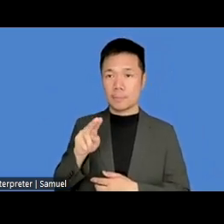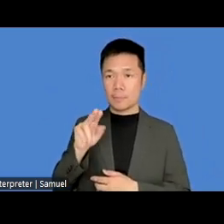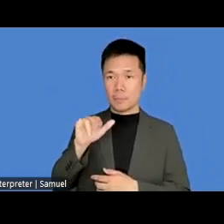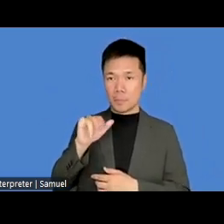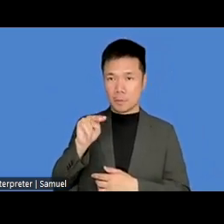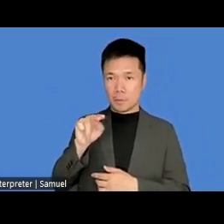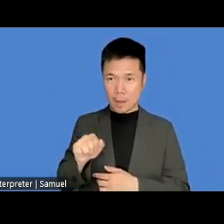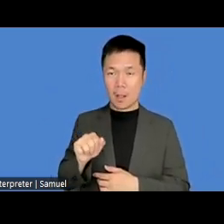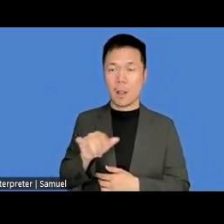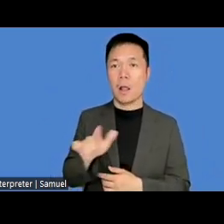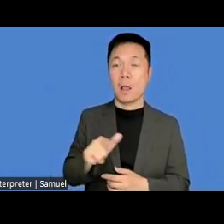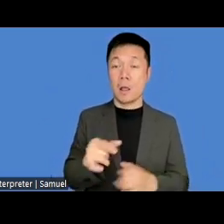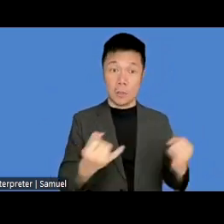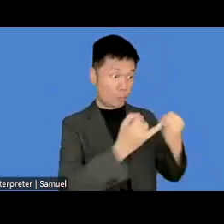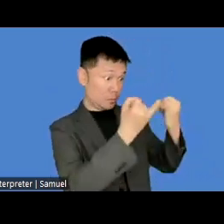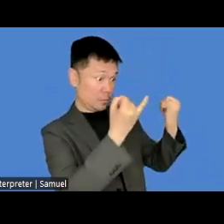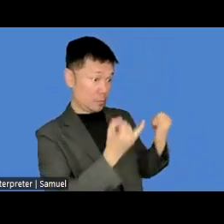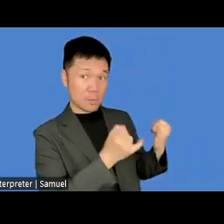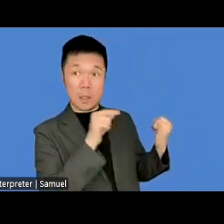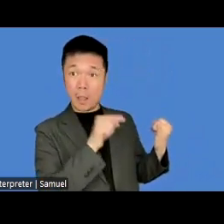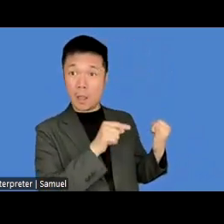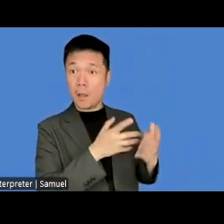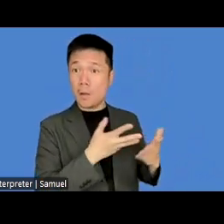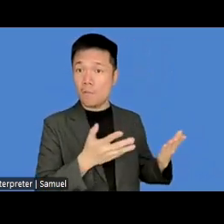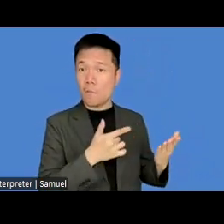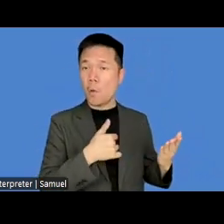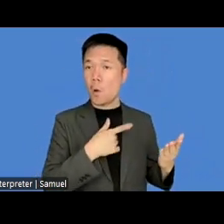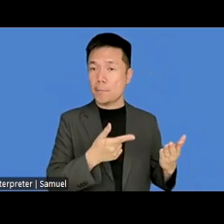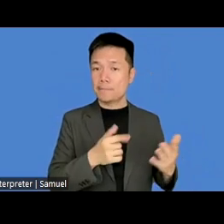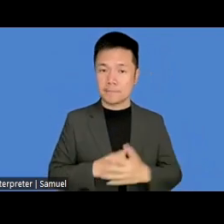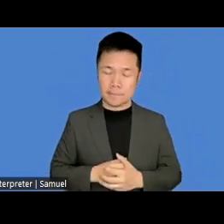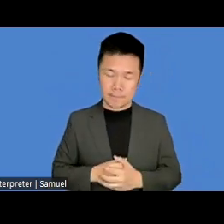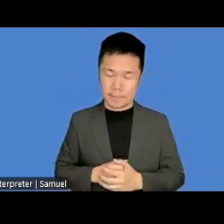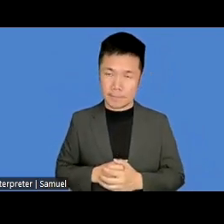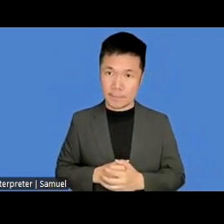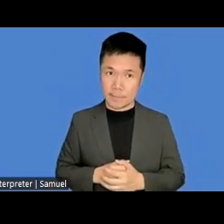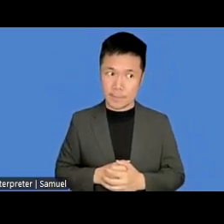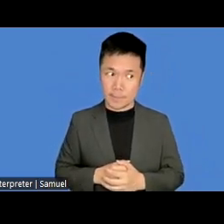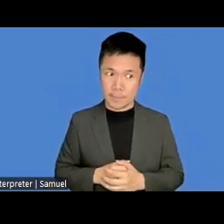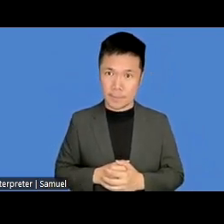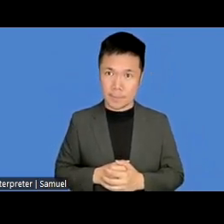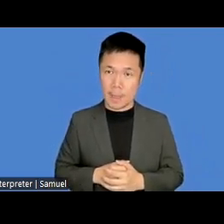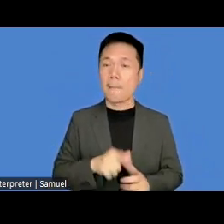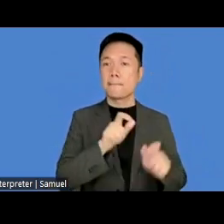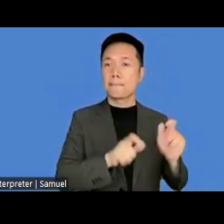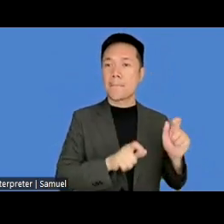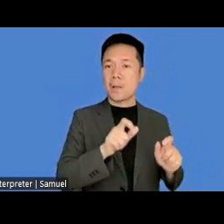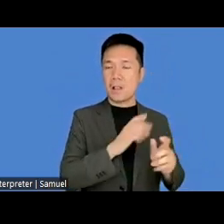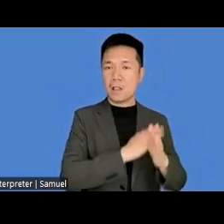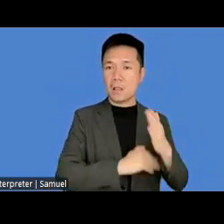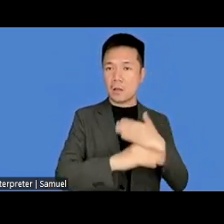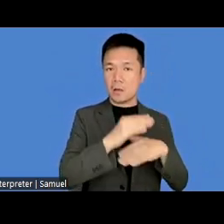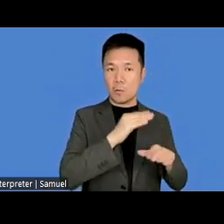institutionalization as a circumstance that contributed to the deportation and forcible transfer of persons with disabilities